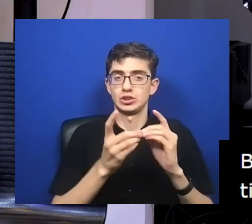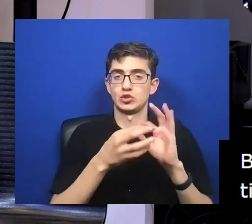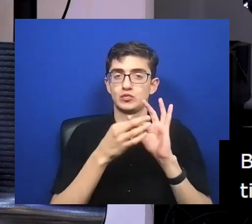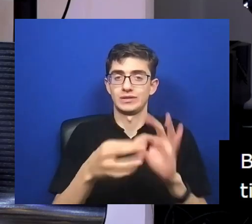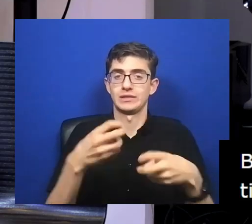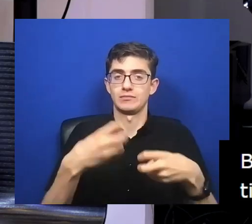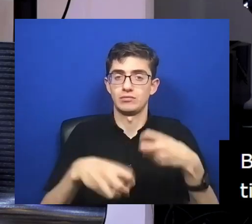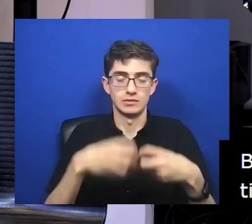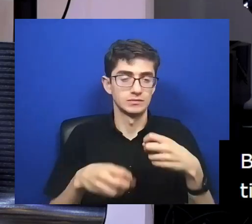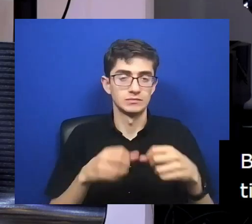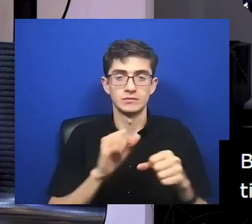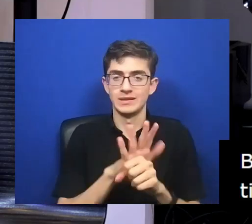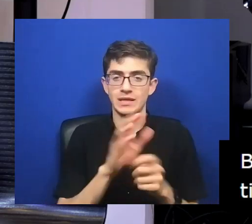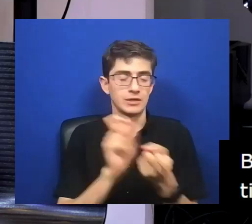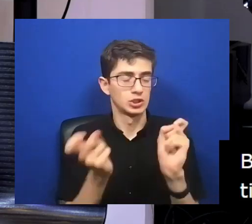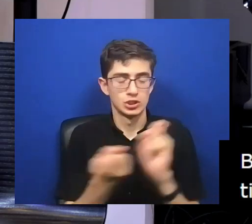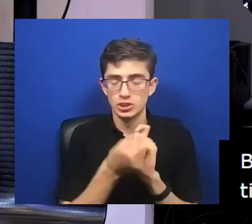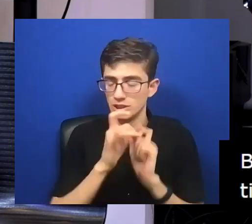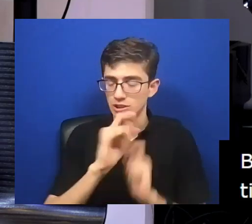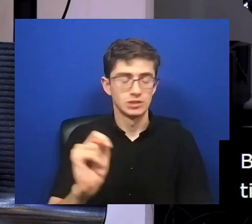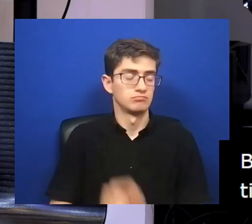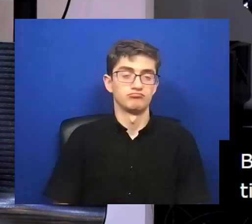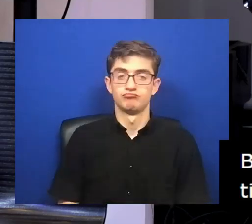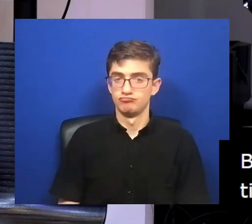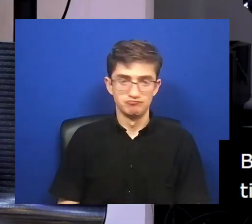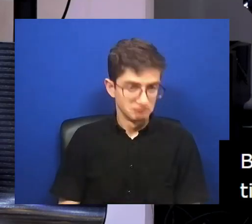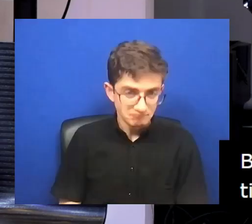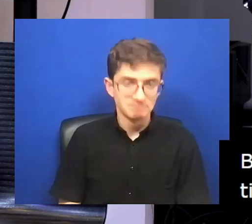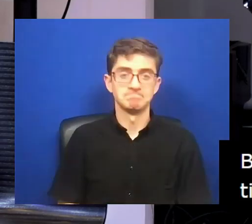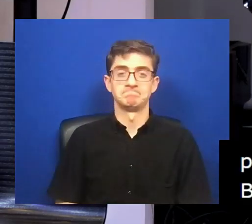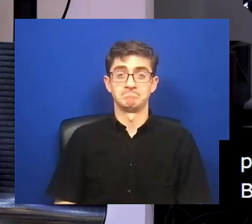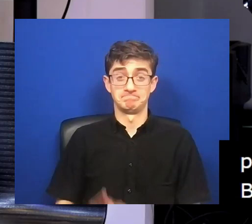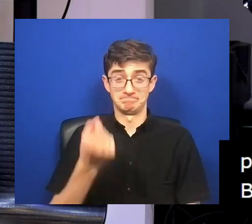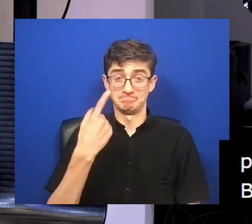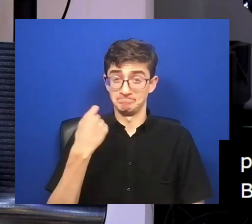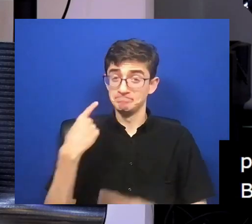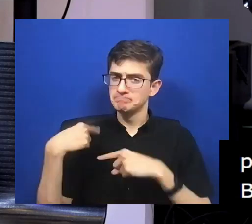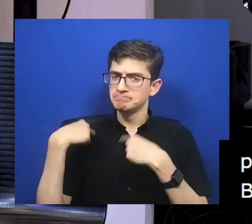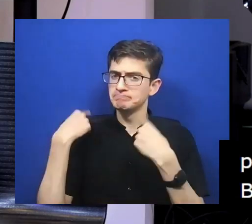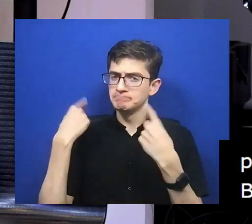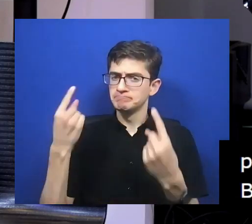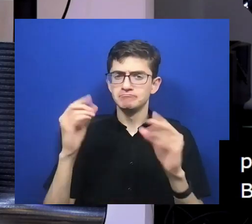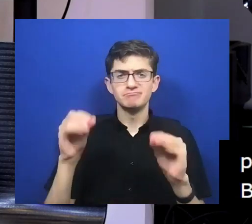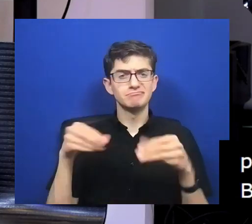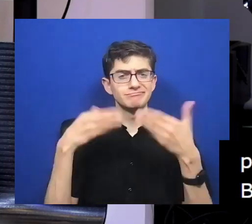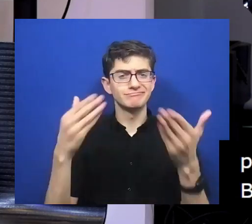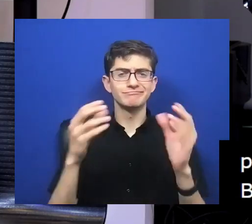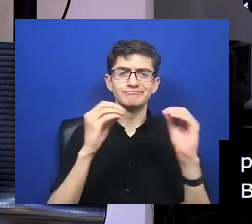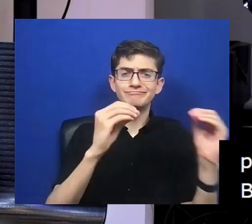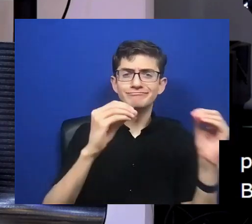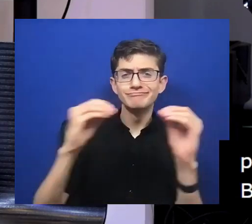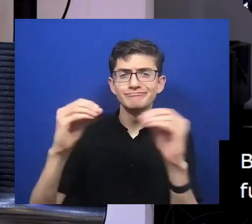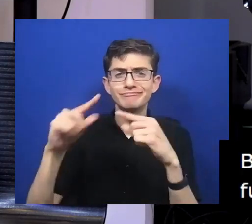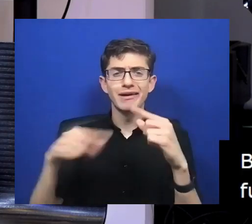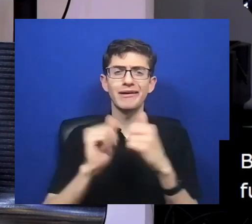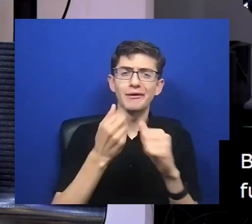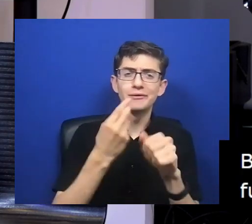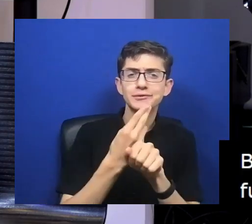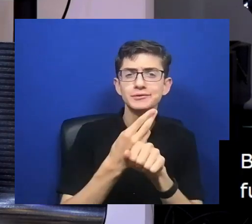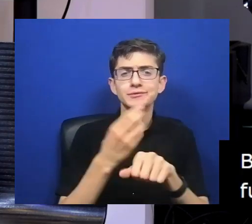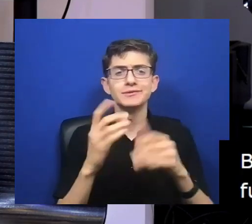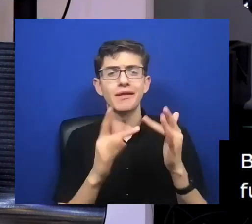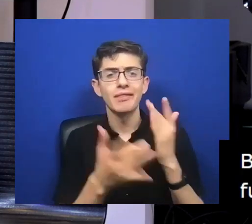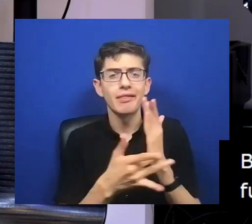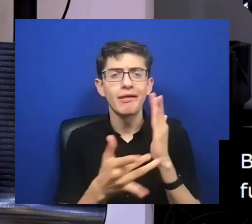and problems. We've been offering digital literacy programs for many years, decades. They've